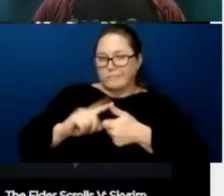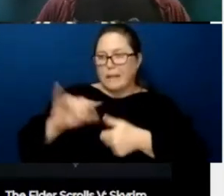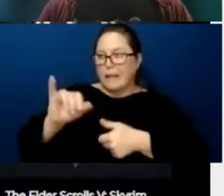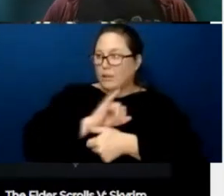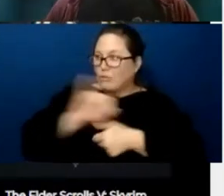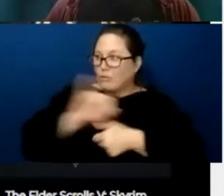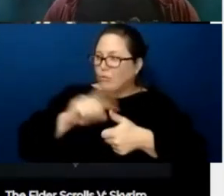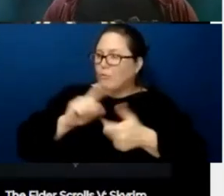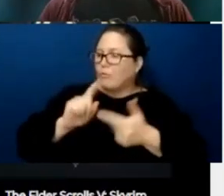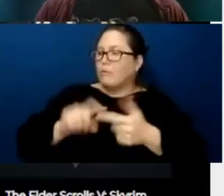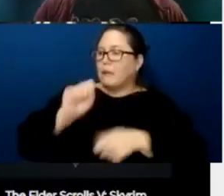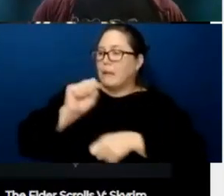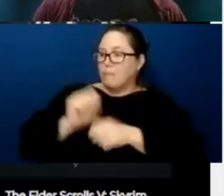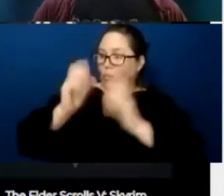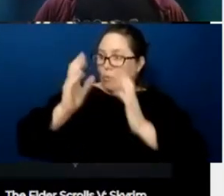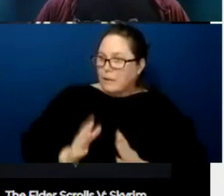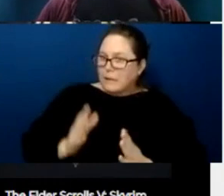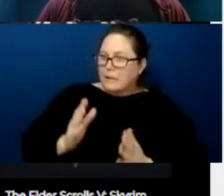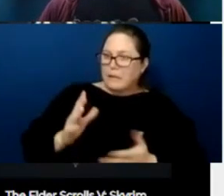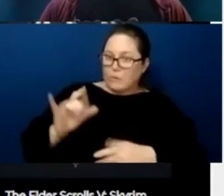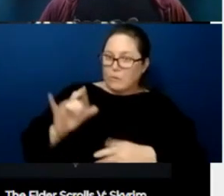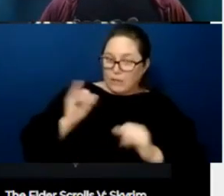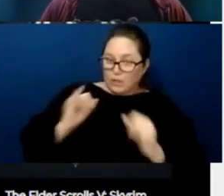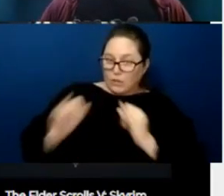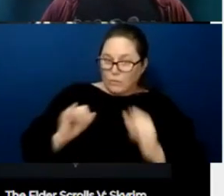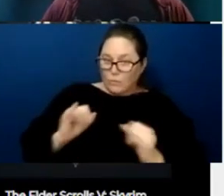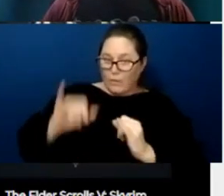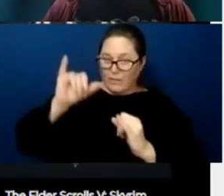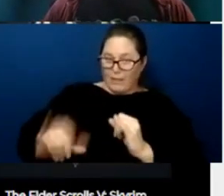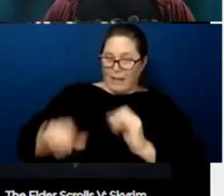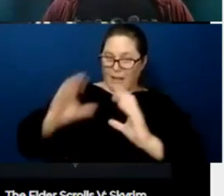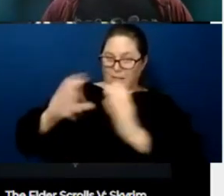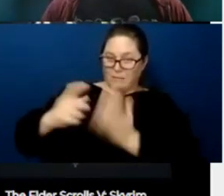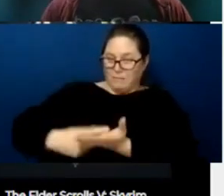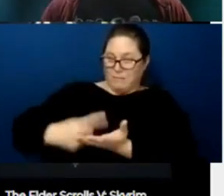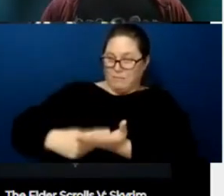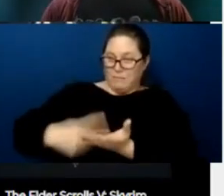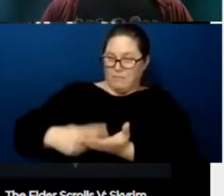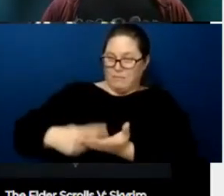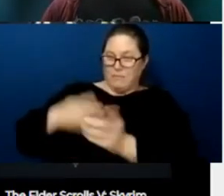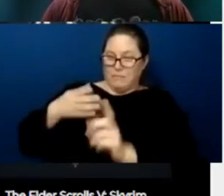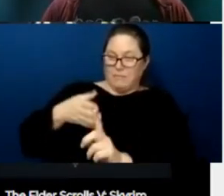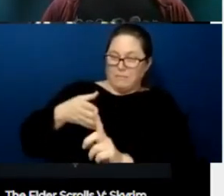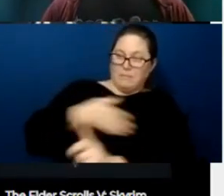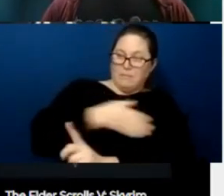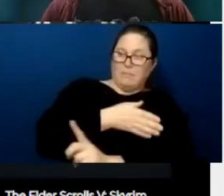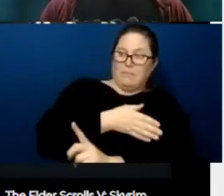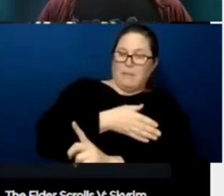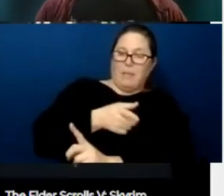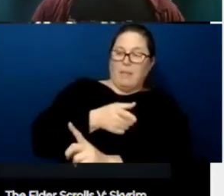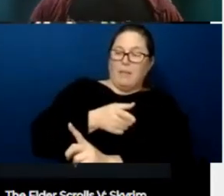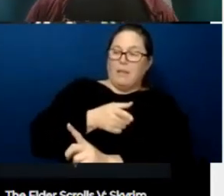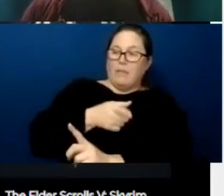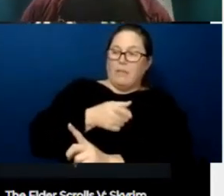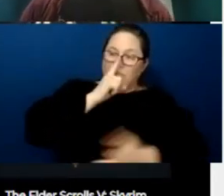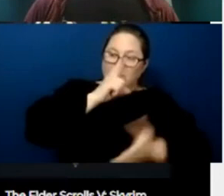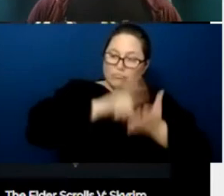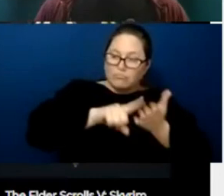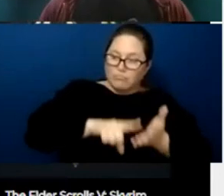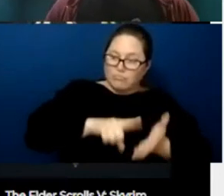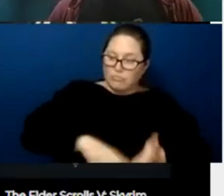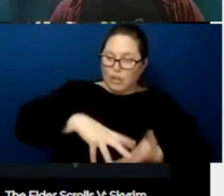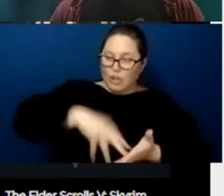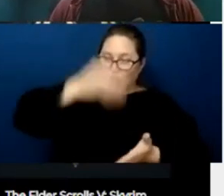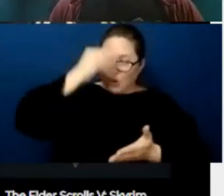you, would it help that before the conversation, they were on the website and know a little bit about what